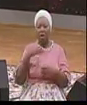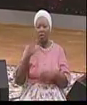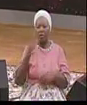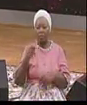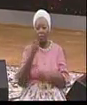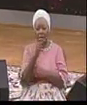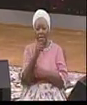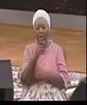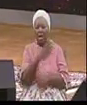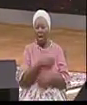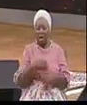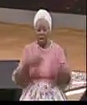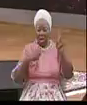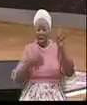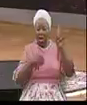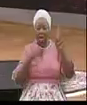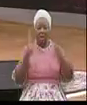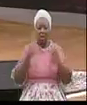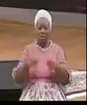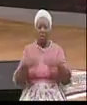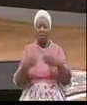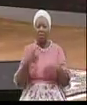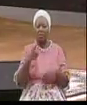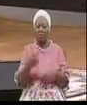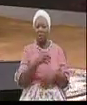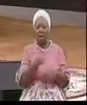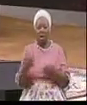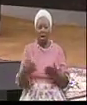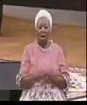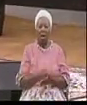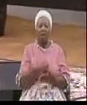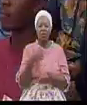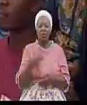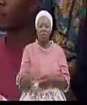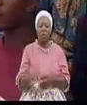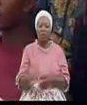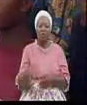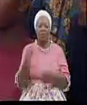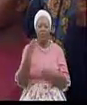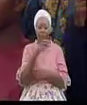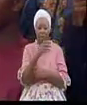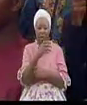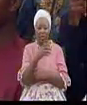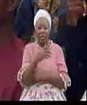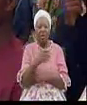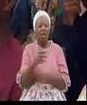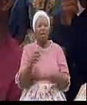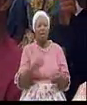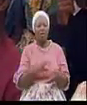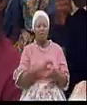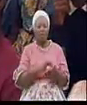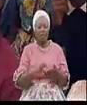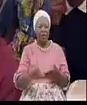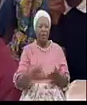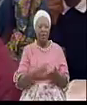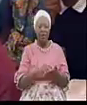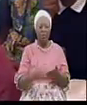flesh, and I will give you a heart of flesh. In